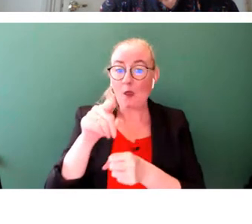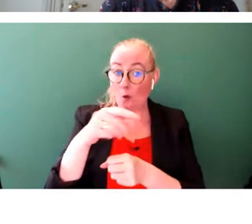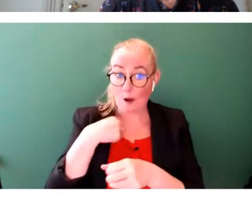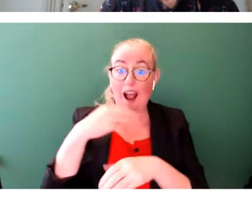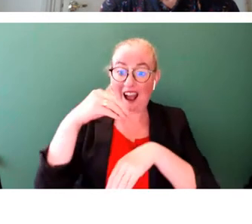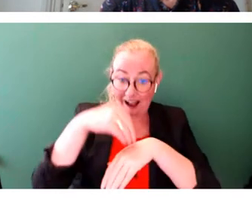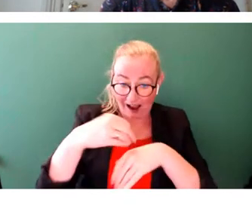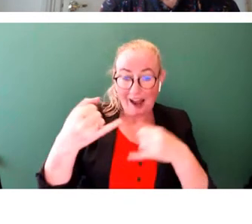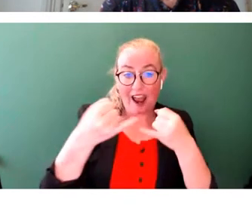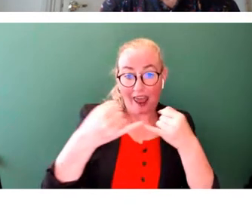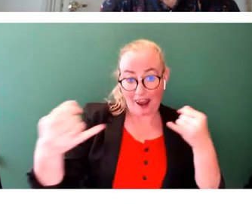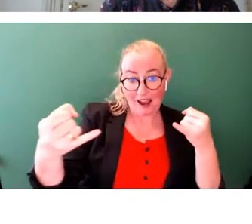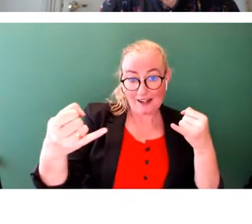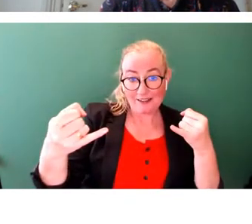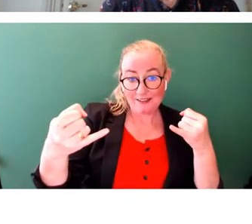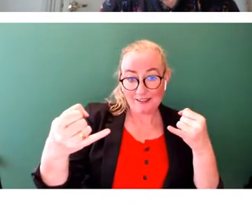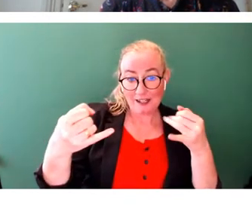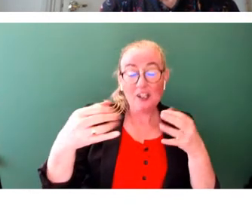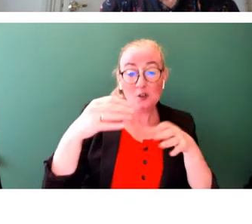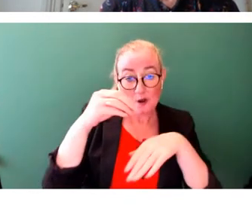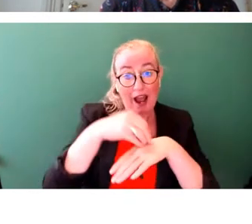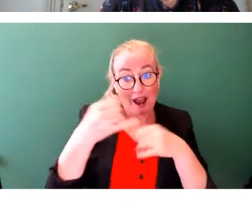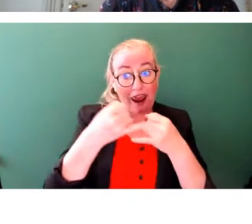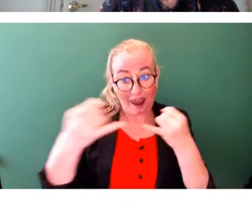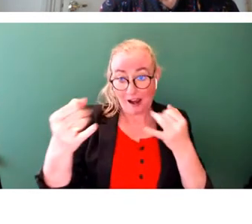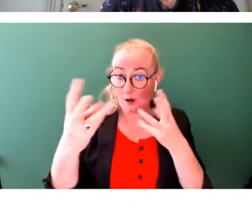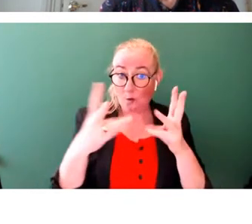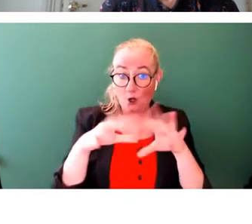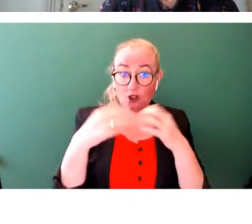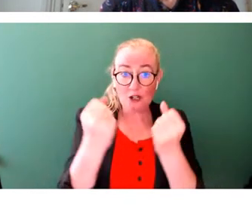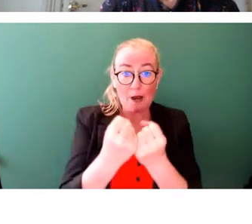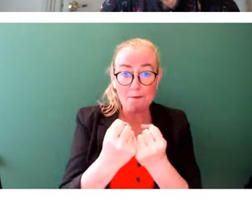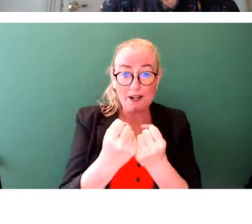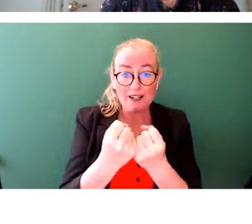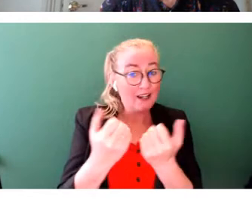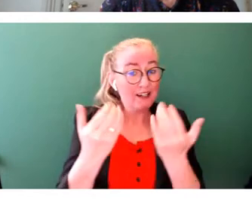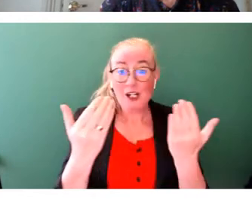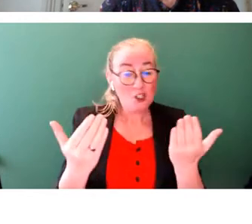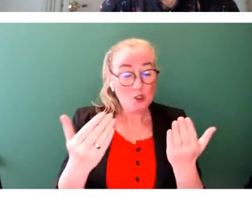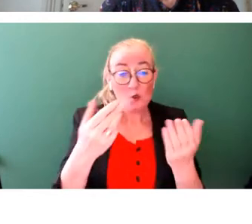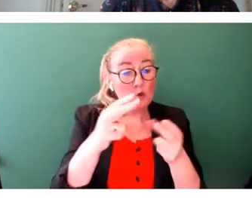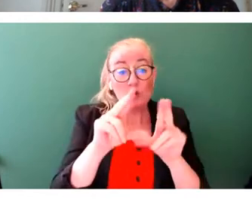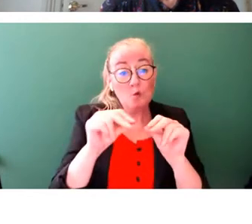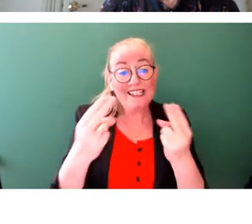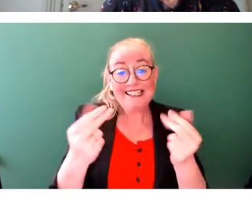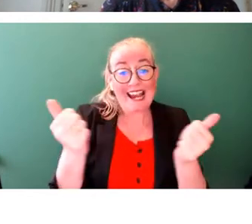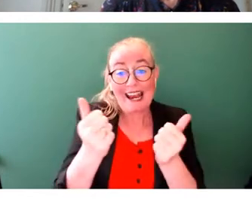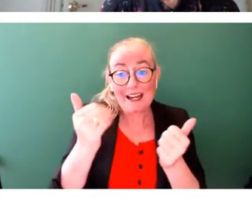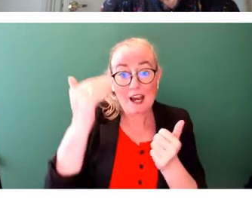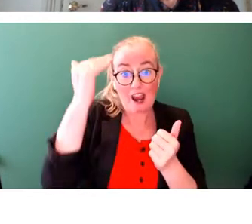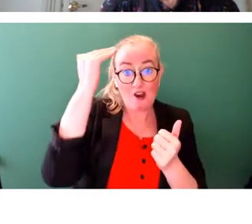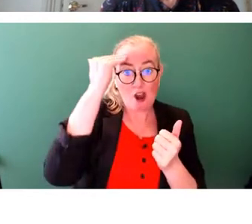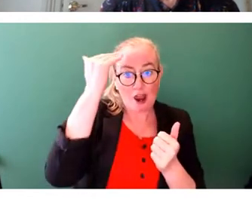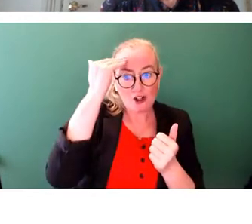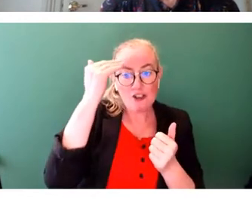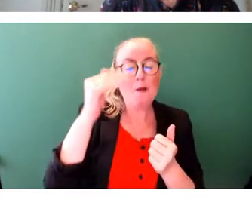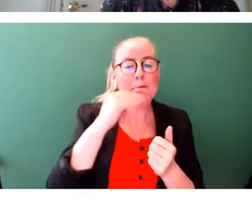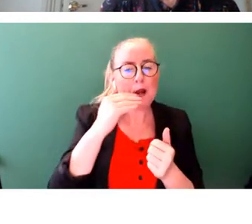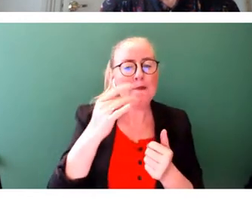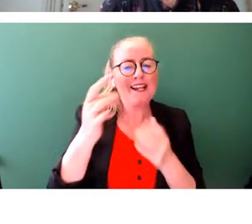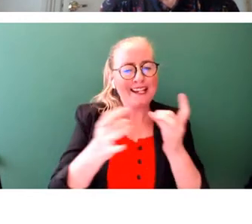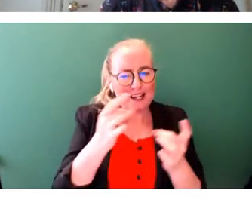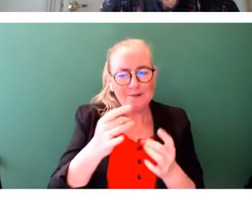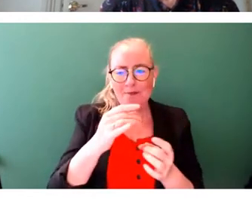this online workshop. And it doesn't assume any knowledge at all, but it is to try and get people to feel comfortable.